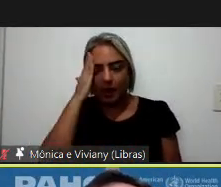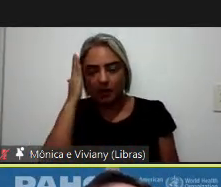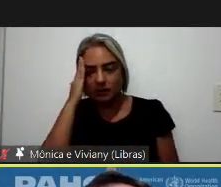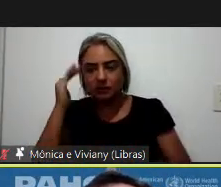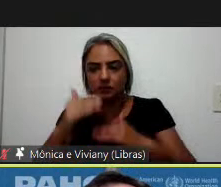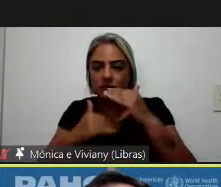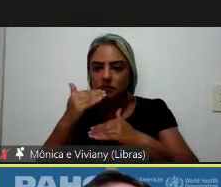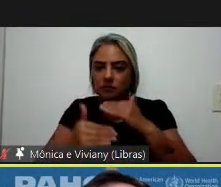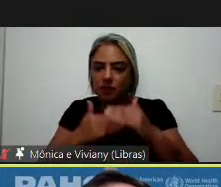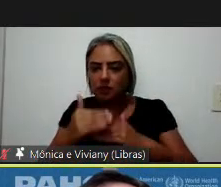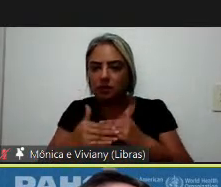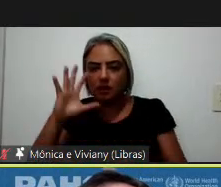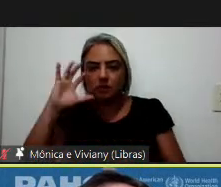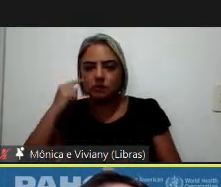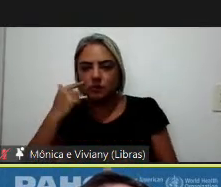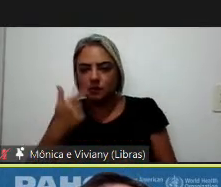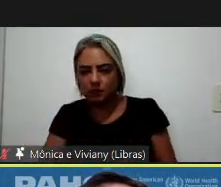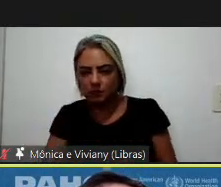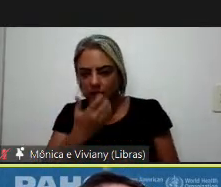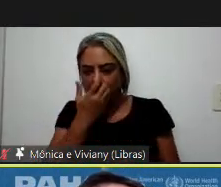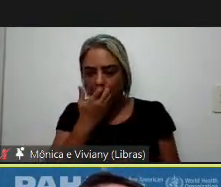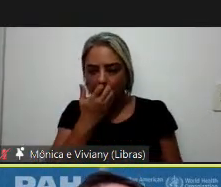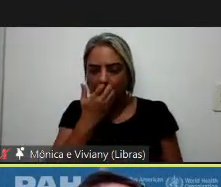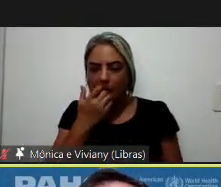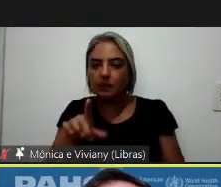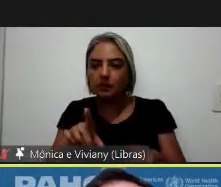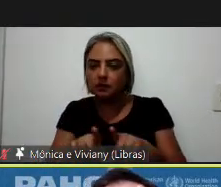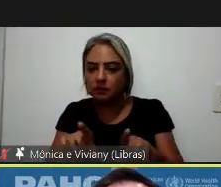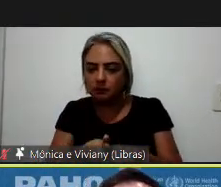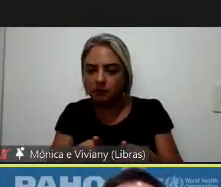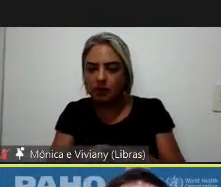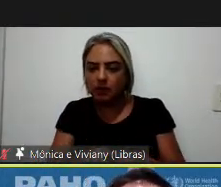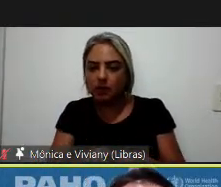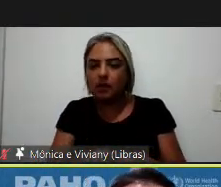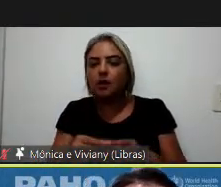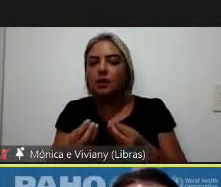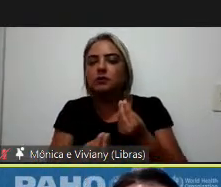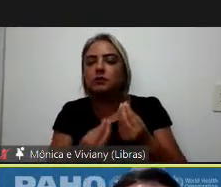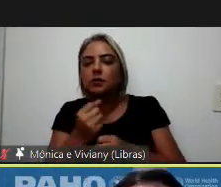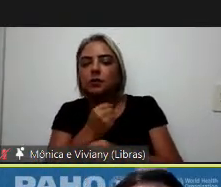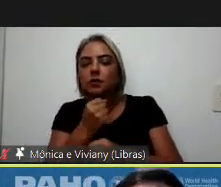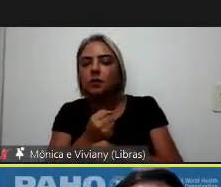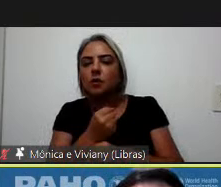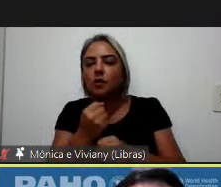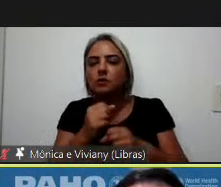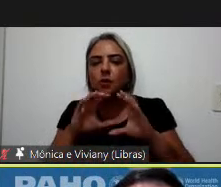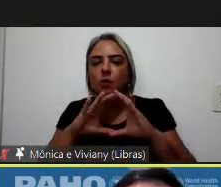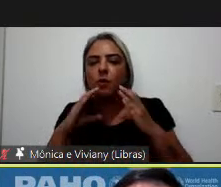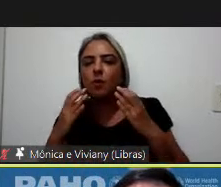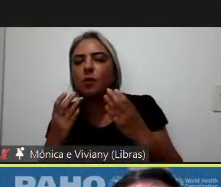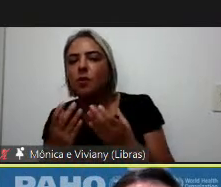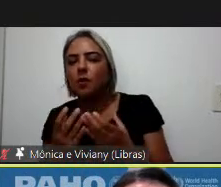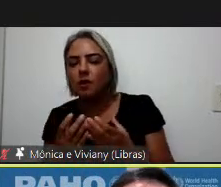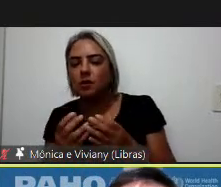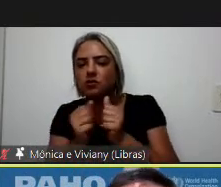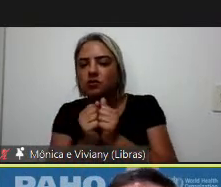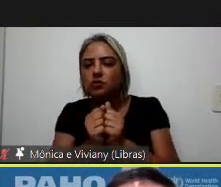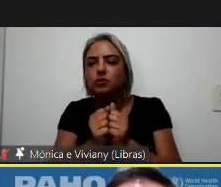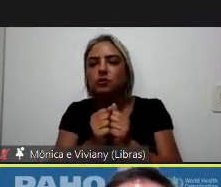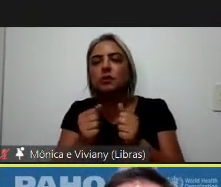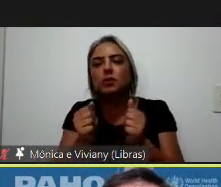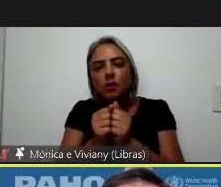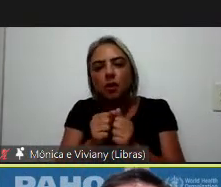to know of the procedures of taking decisions, of decision makers, decision making, and the collective